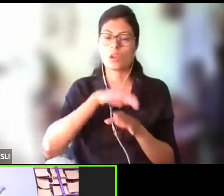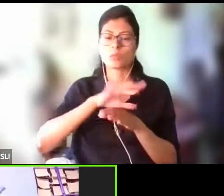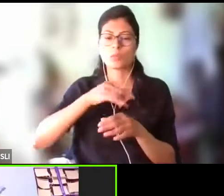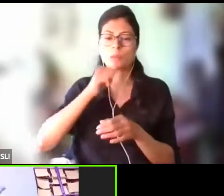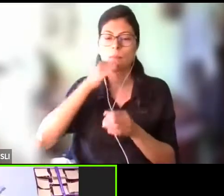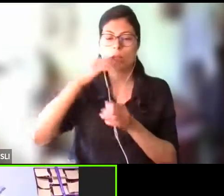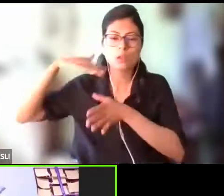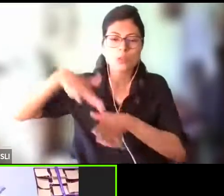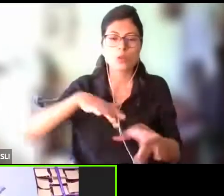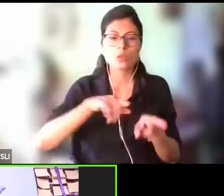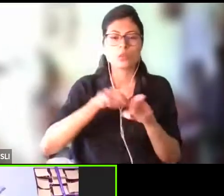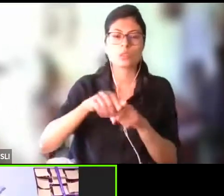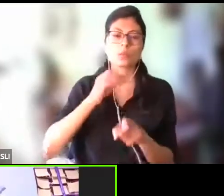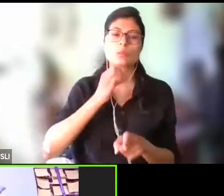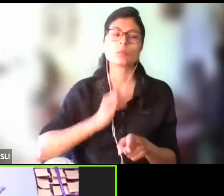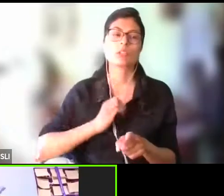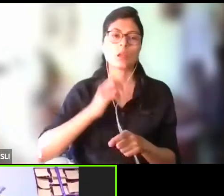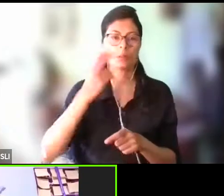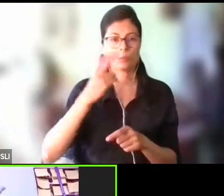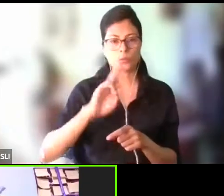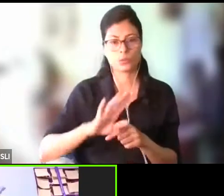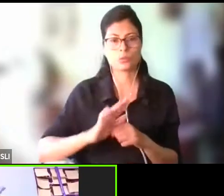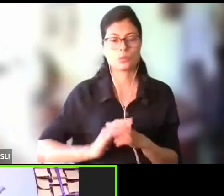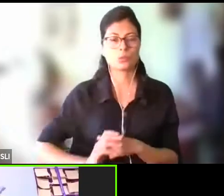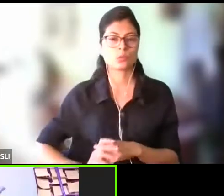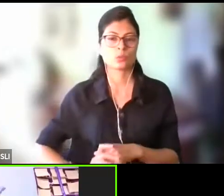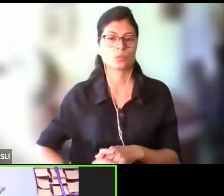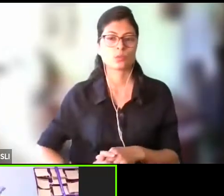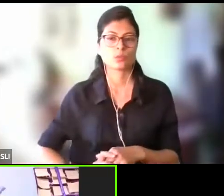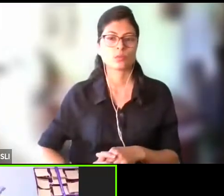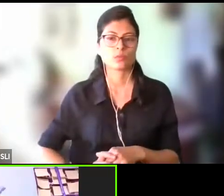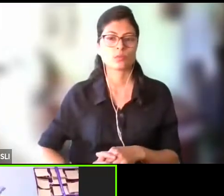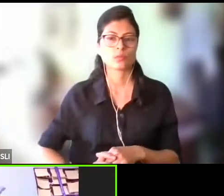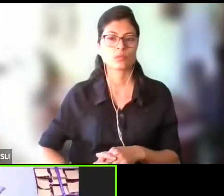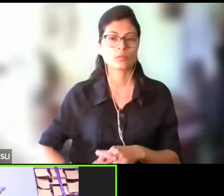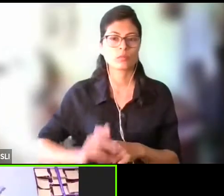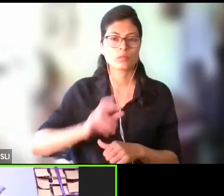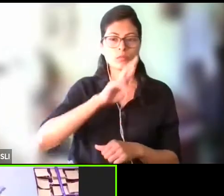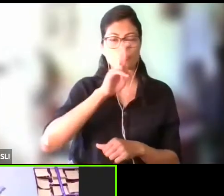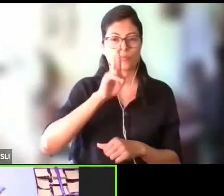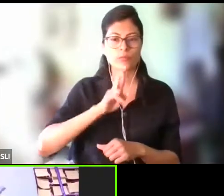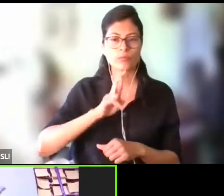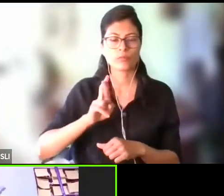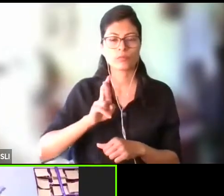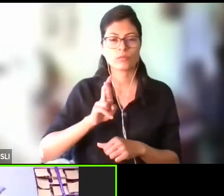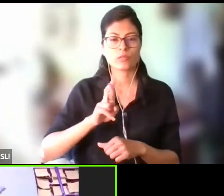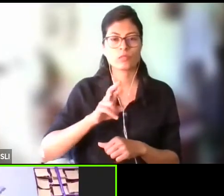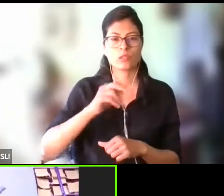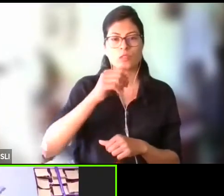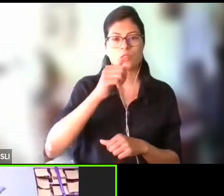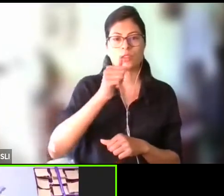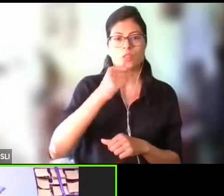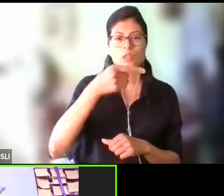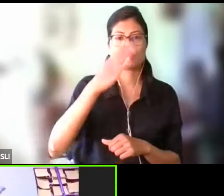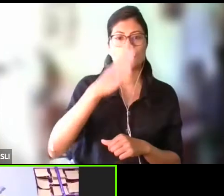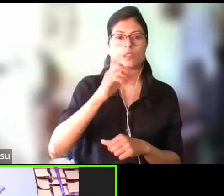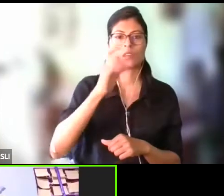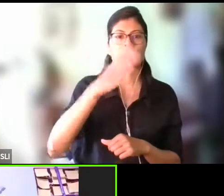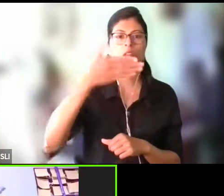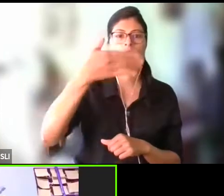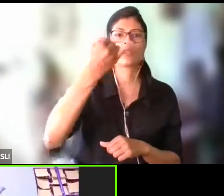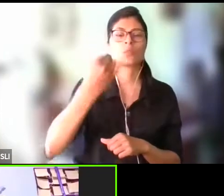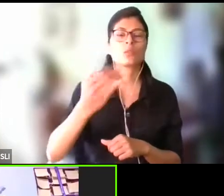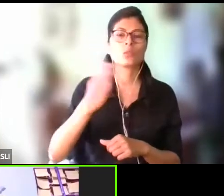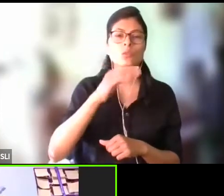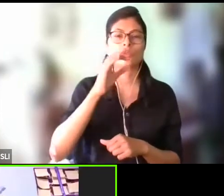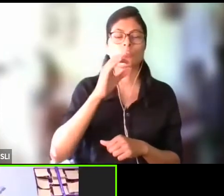happened there. And because of the Anglophone crisis, these people had to share space, had to